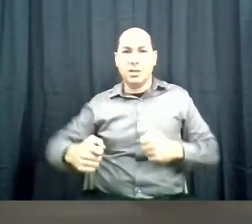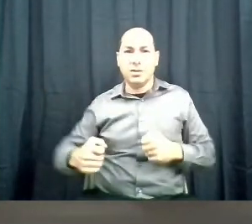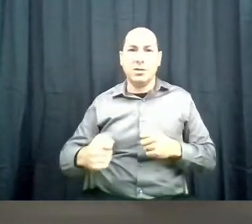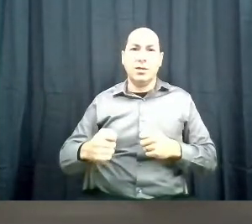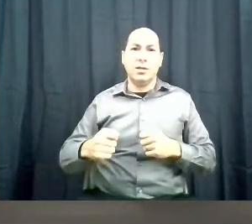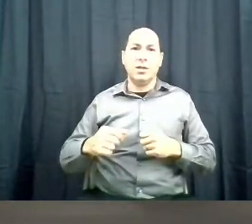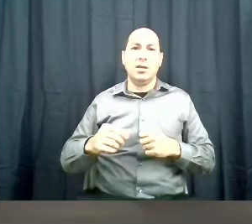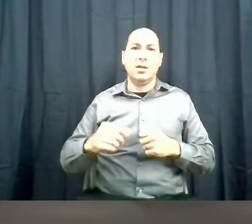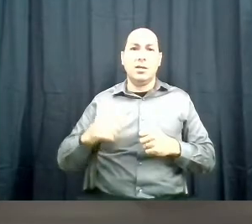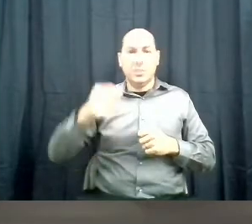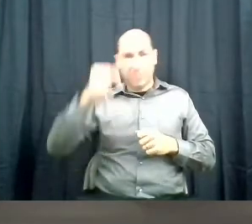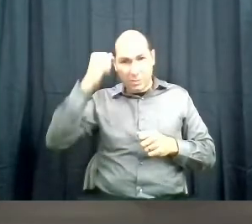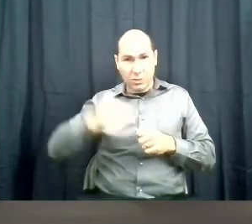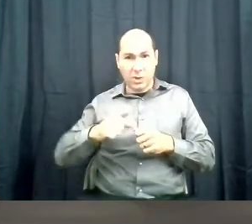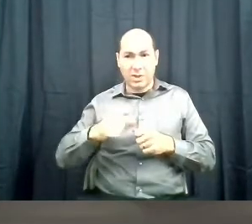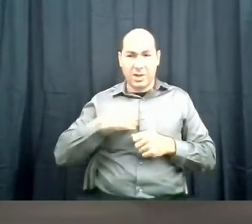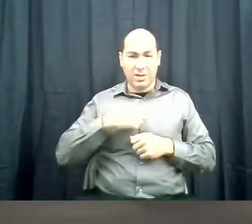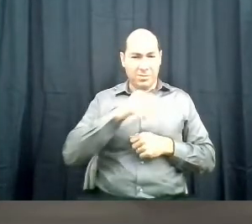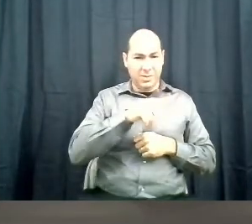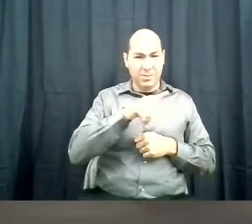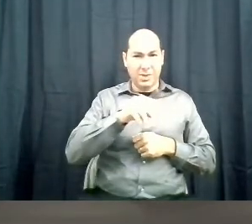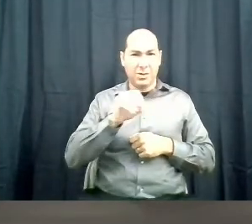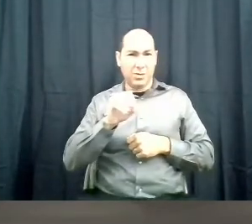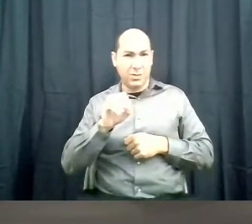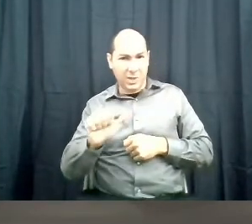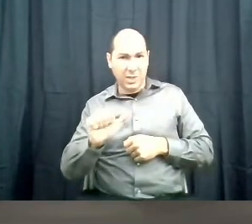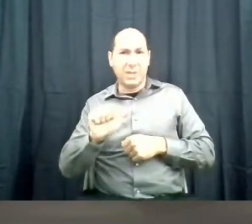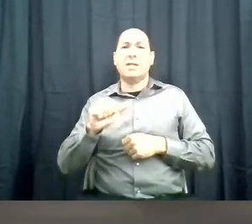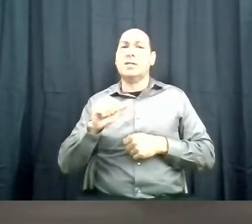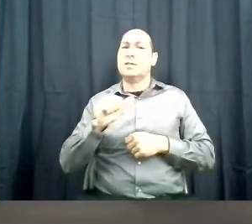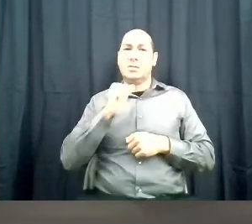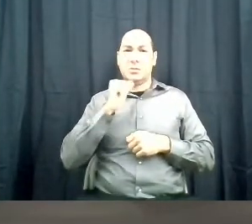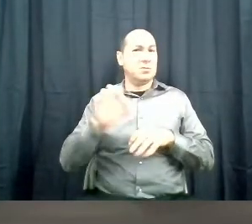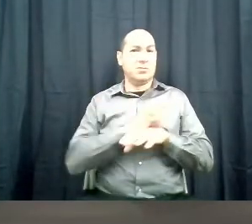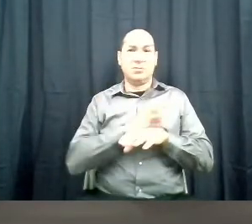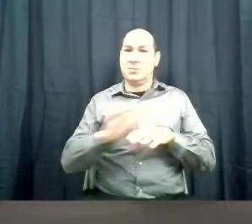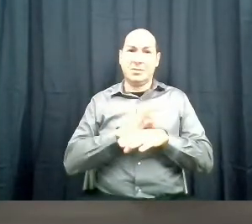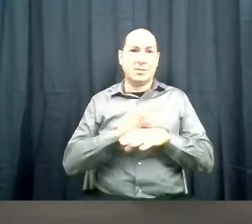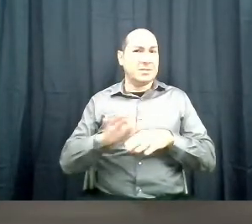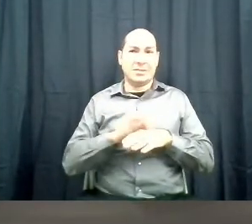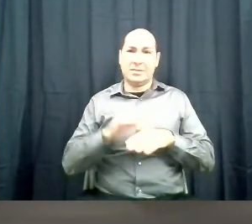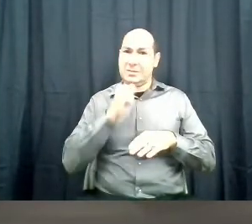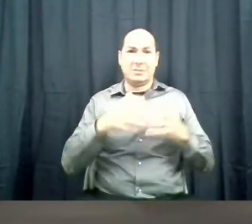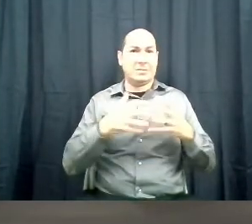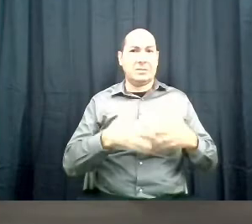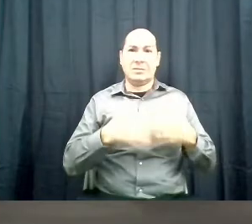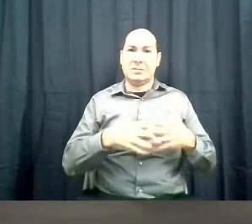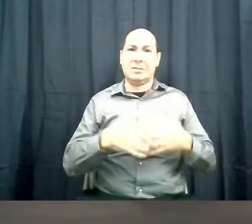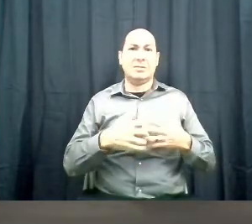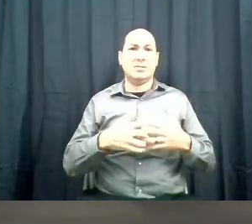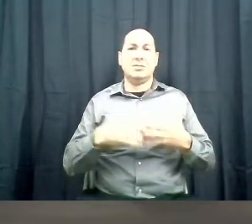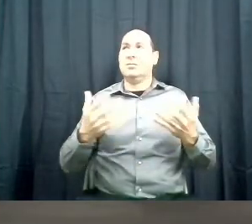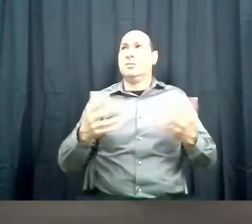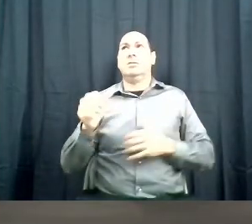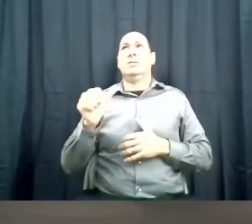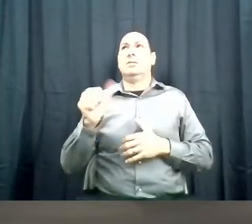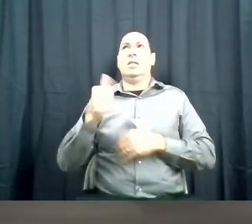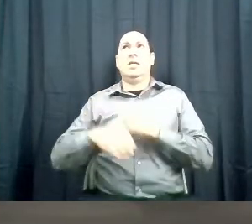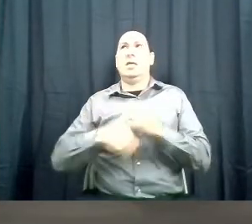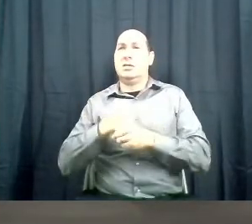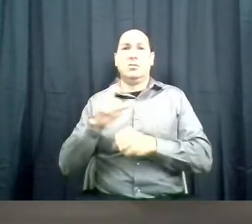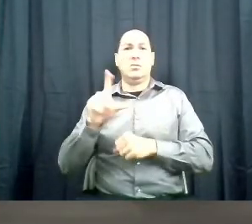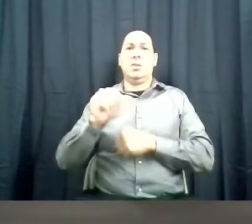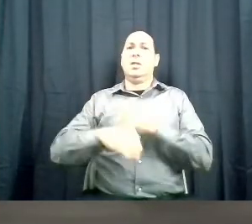non-operational PPOAs were not procured in a competitive process 10 years, whenever, 20 years ago when they were entered